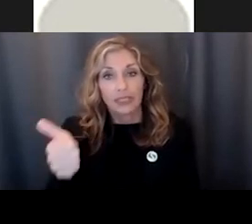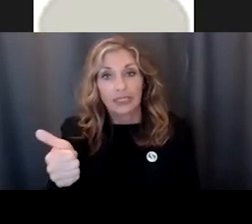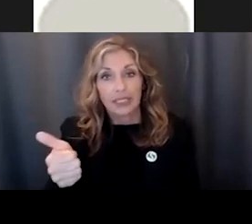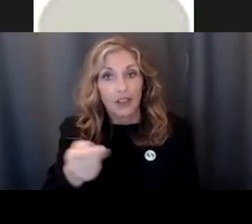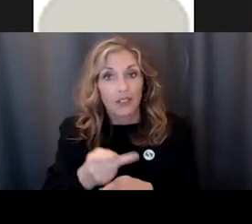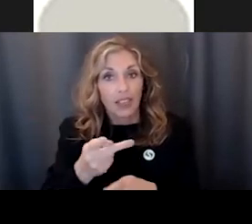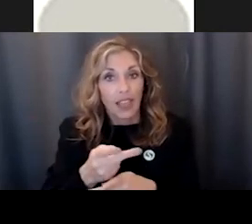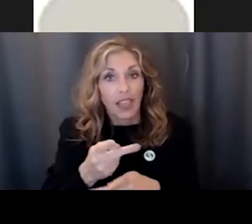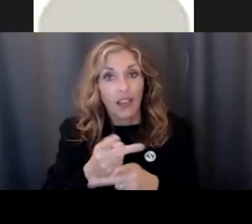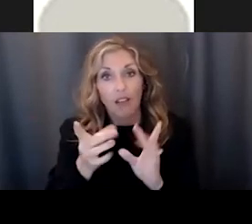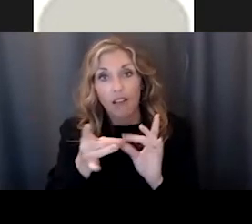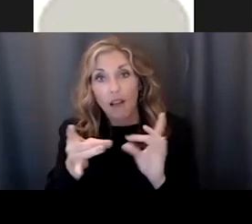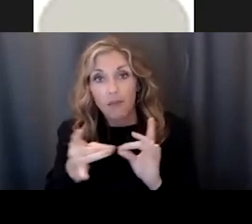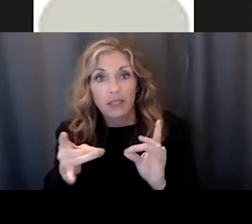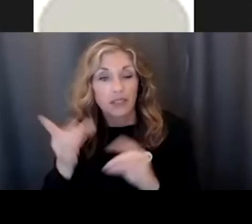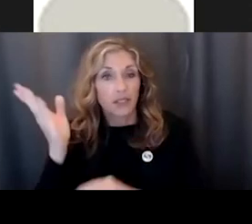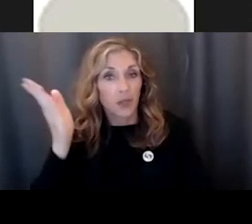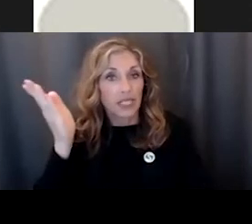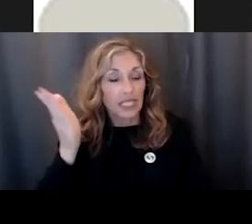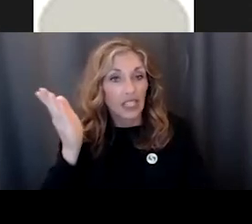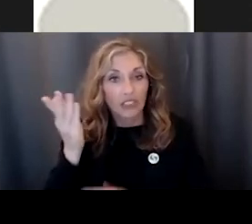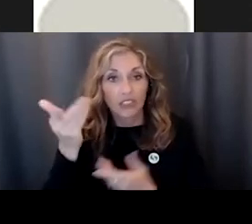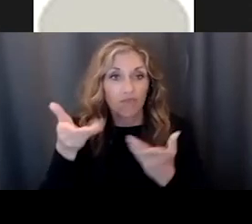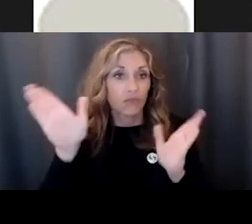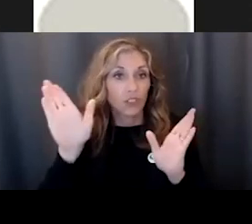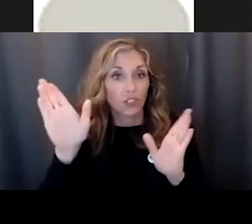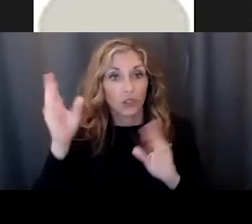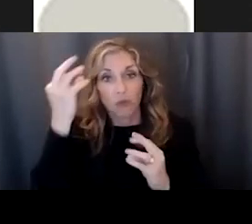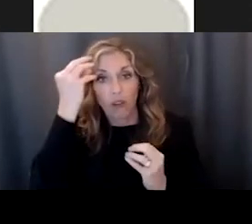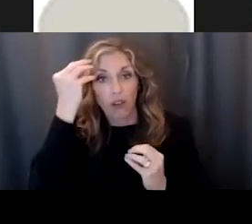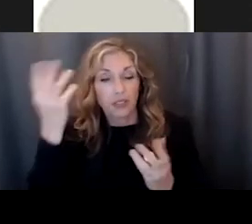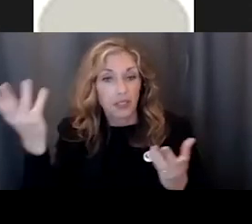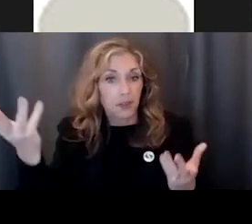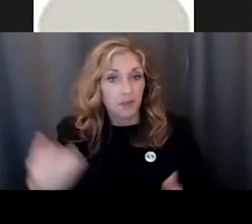presentations or our general thoughts, very much welcome.